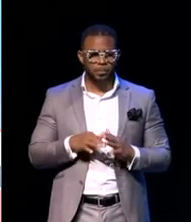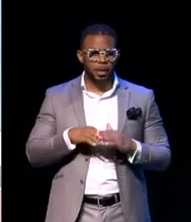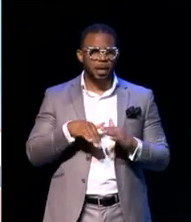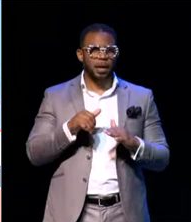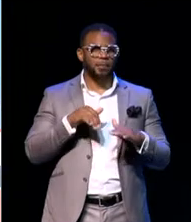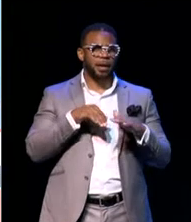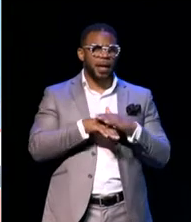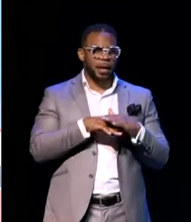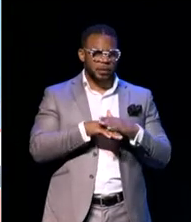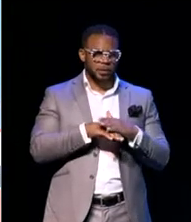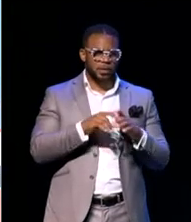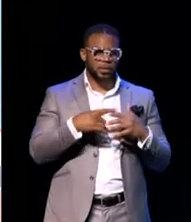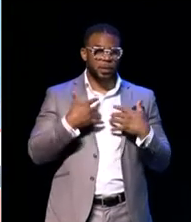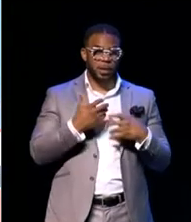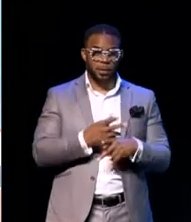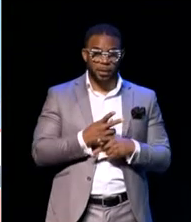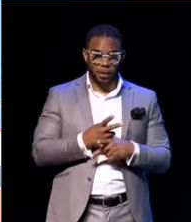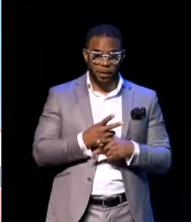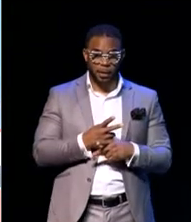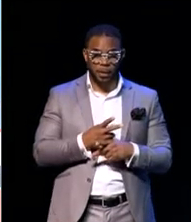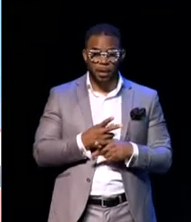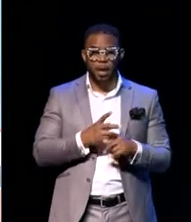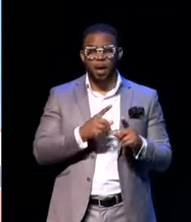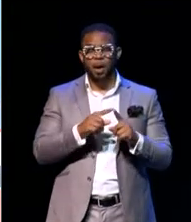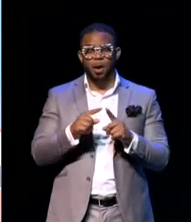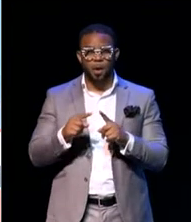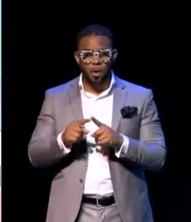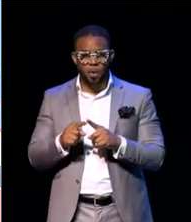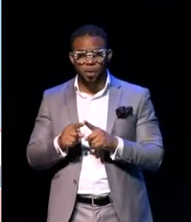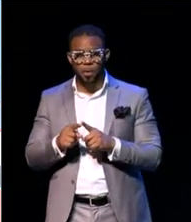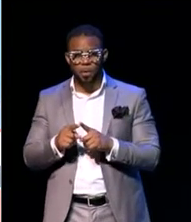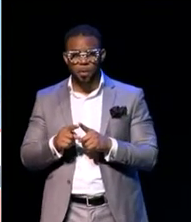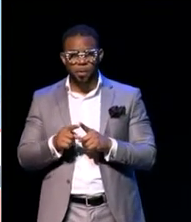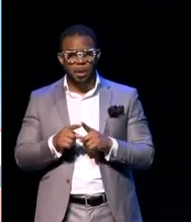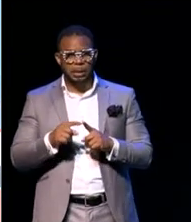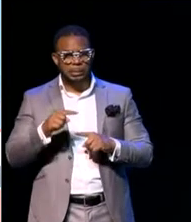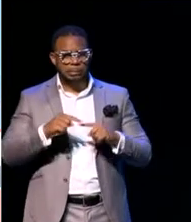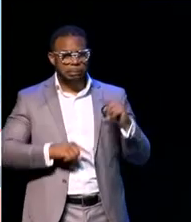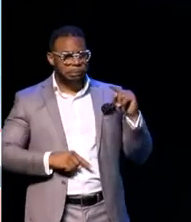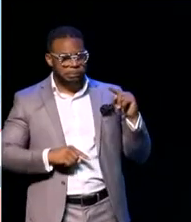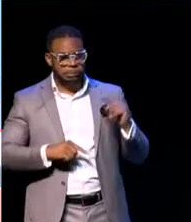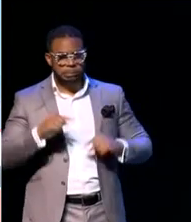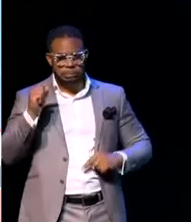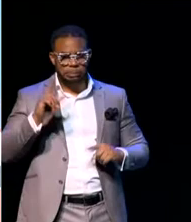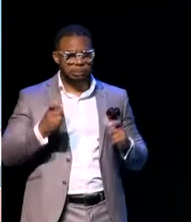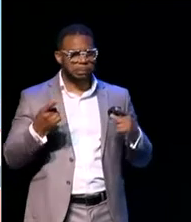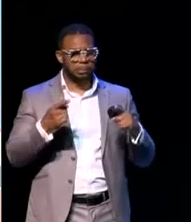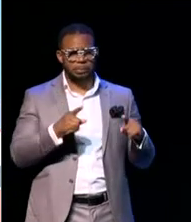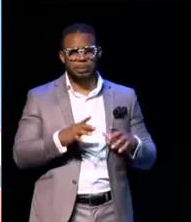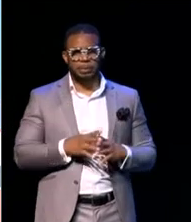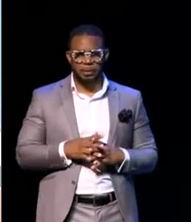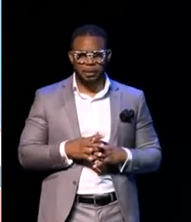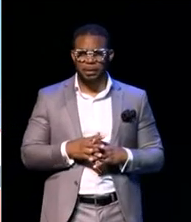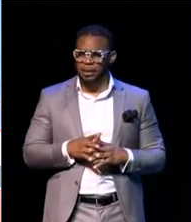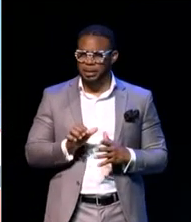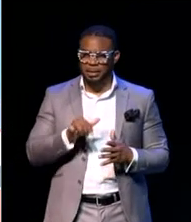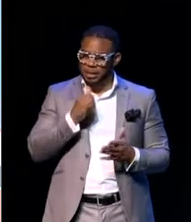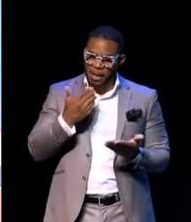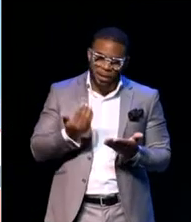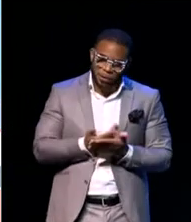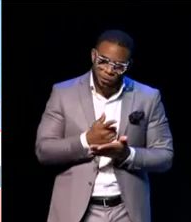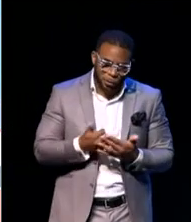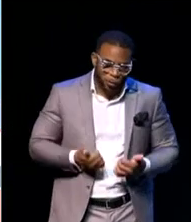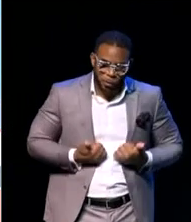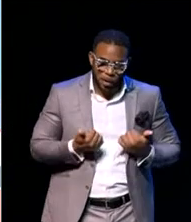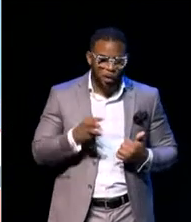lack of access to health care, and also the disparities that exist. This is not new to